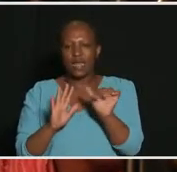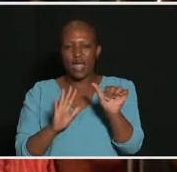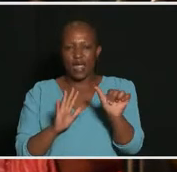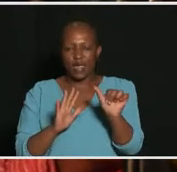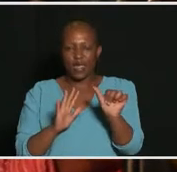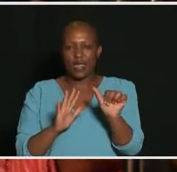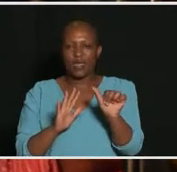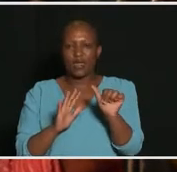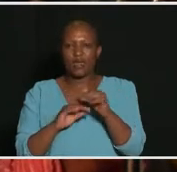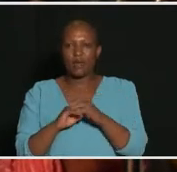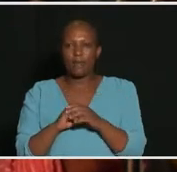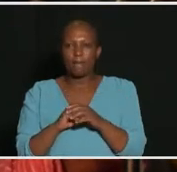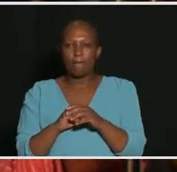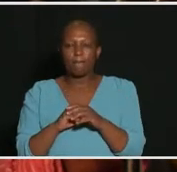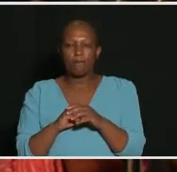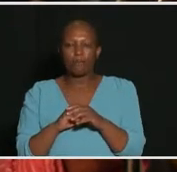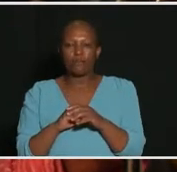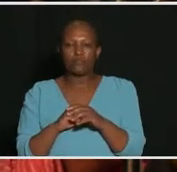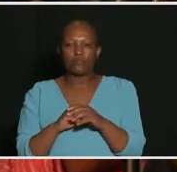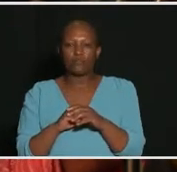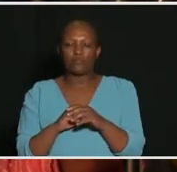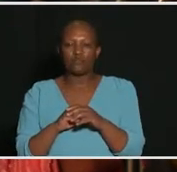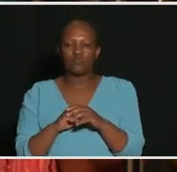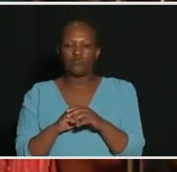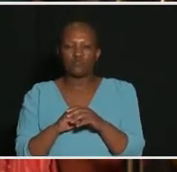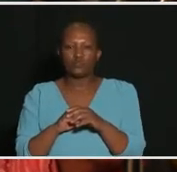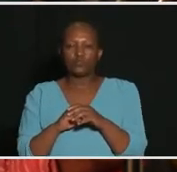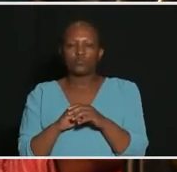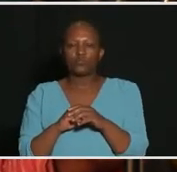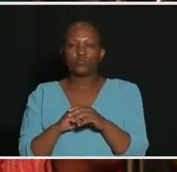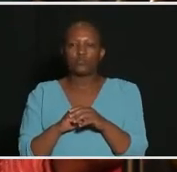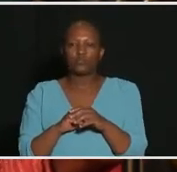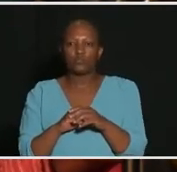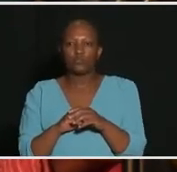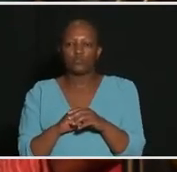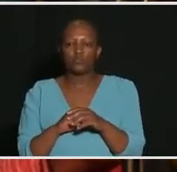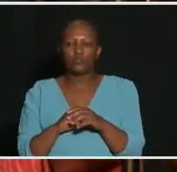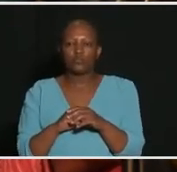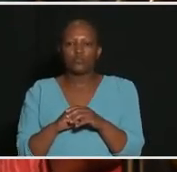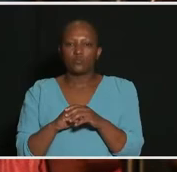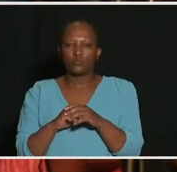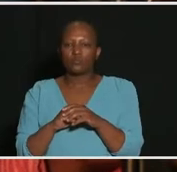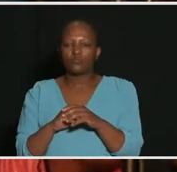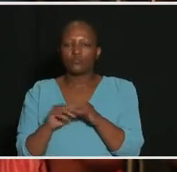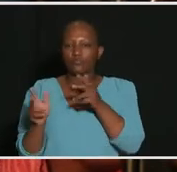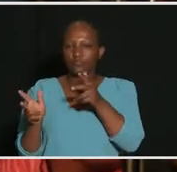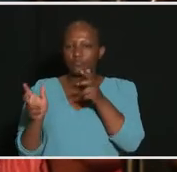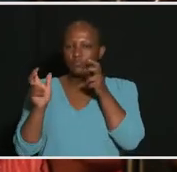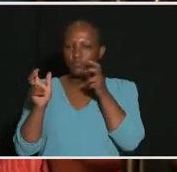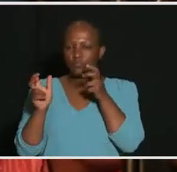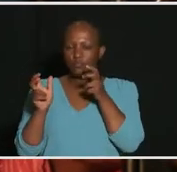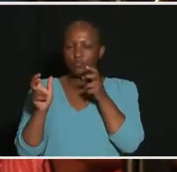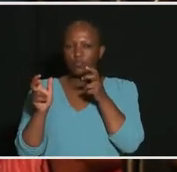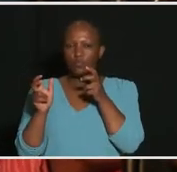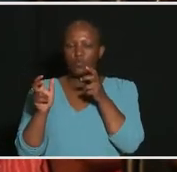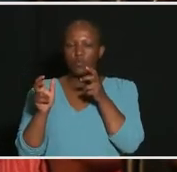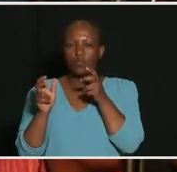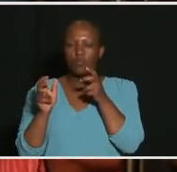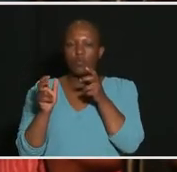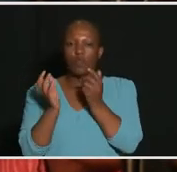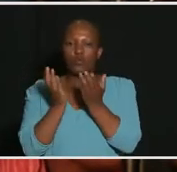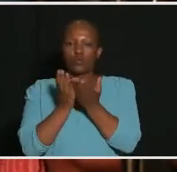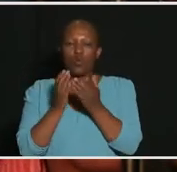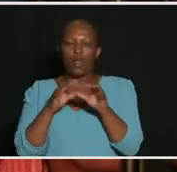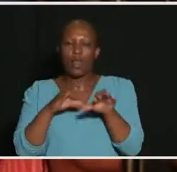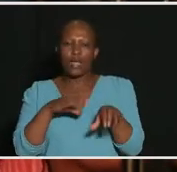code and to create an offense is in respect of the interpretation disruption or inherence of the school activities